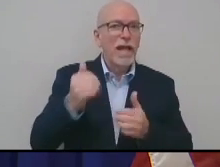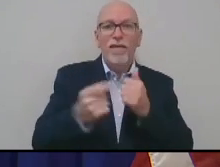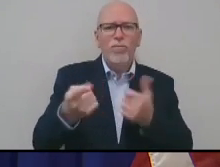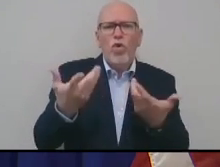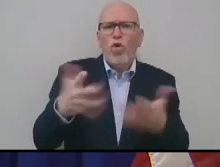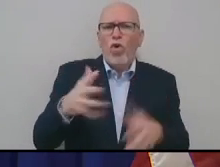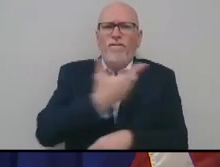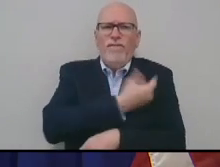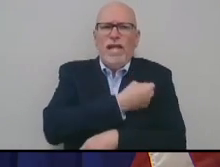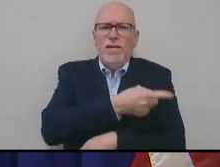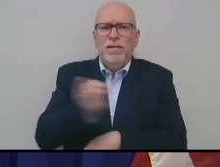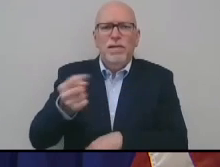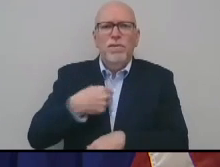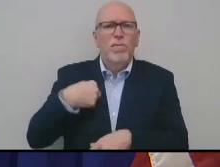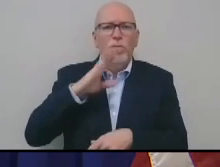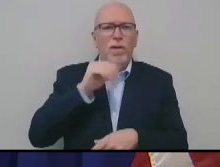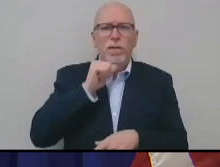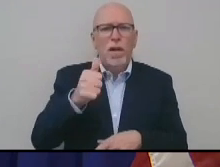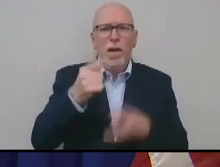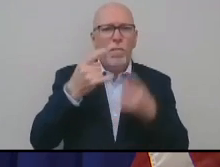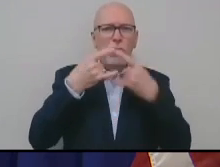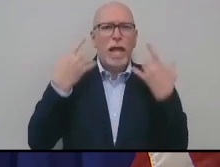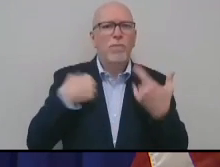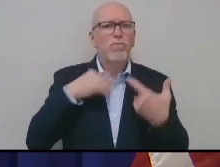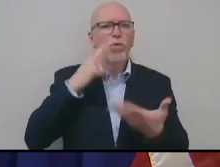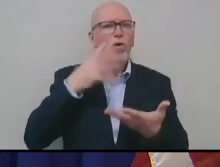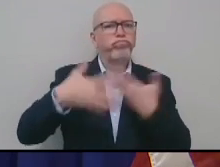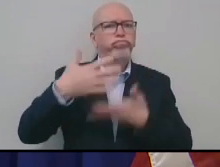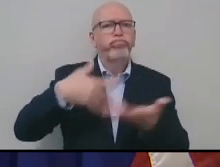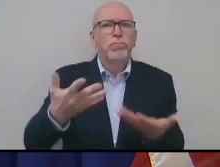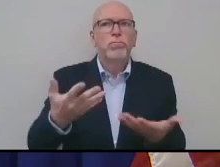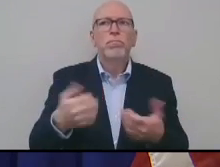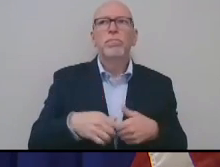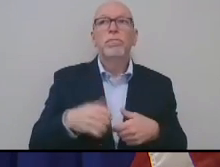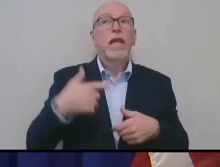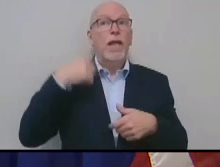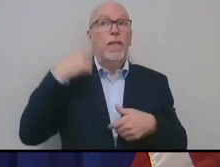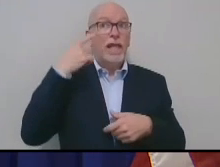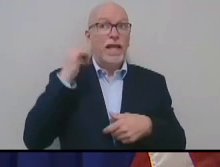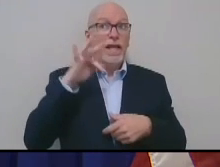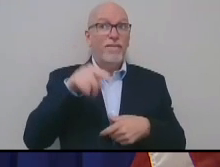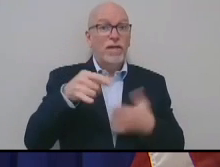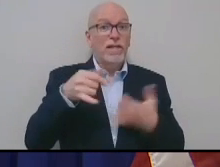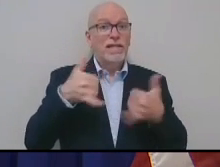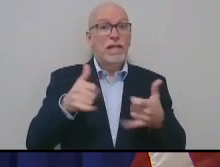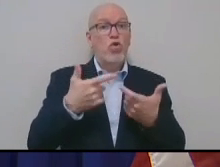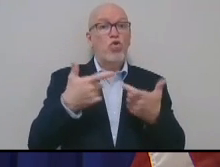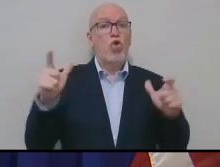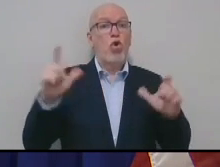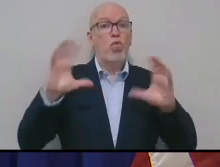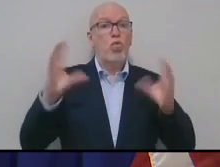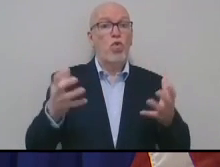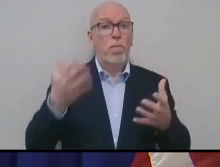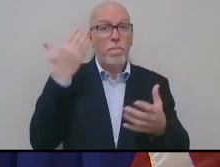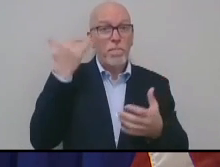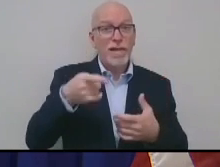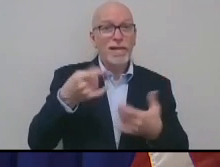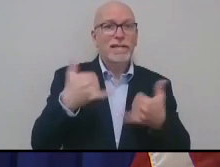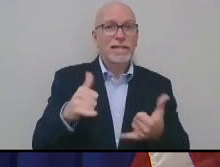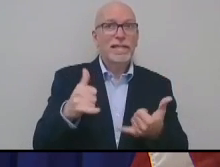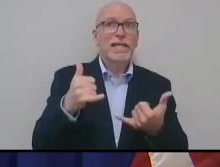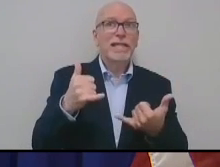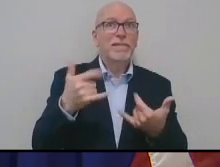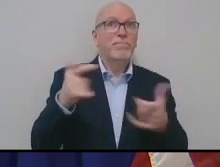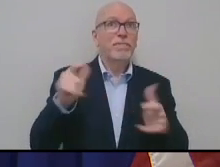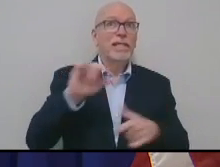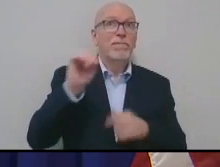and we will not be masked. I do think that when you're still in very large groups, because there's still a significant percentage of people that